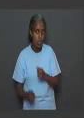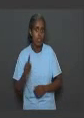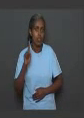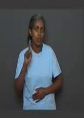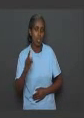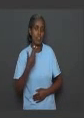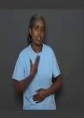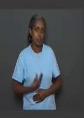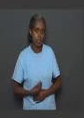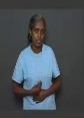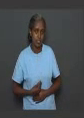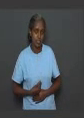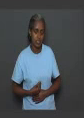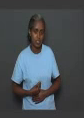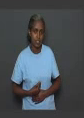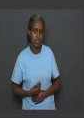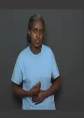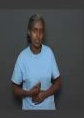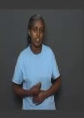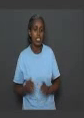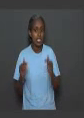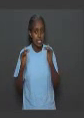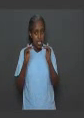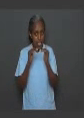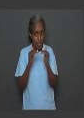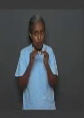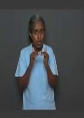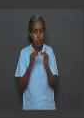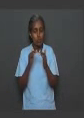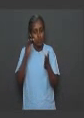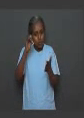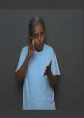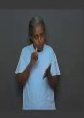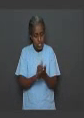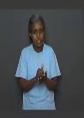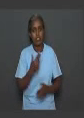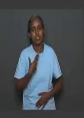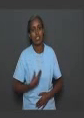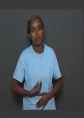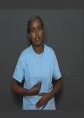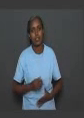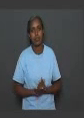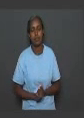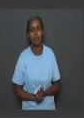one element is equal to that element.